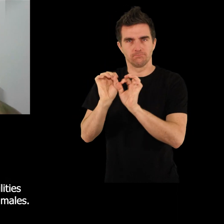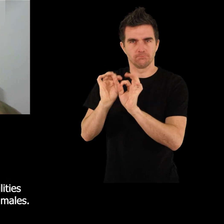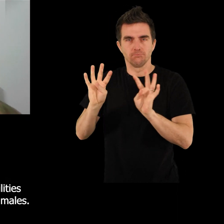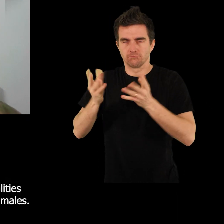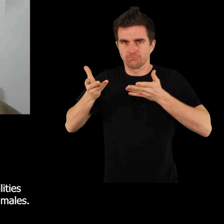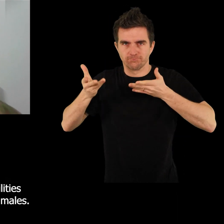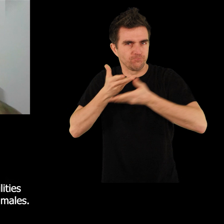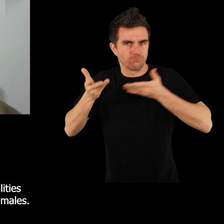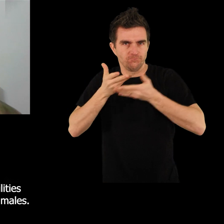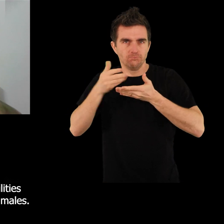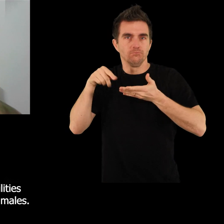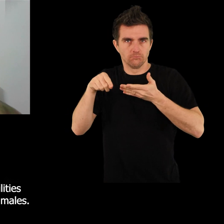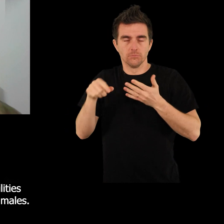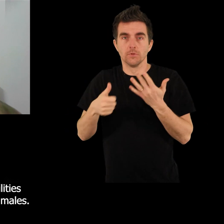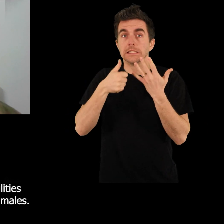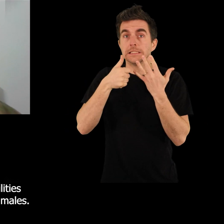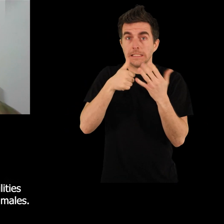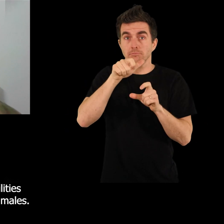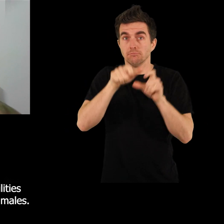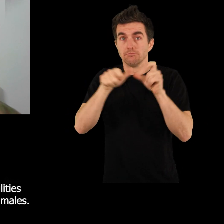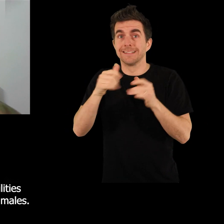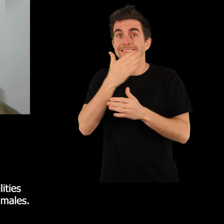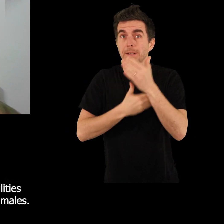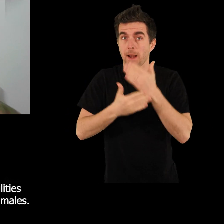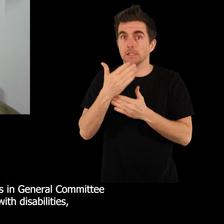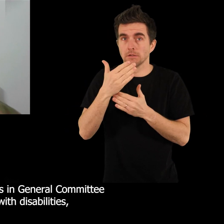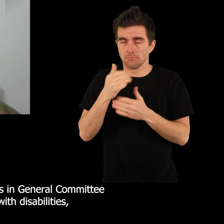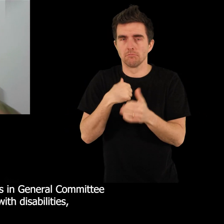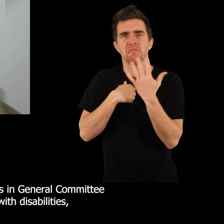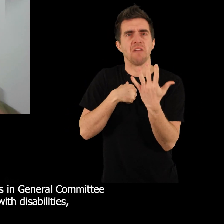disabilities, comparing 5 females and 4 males.